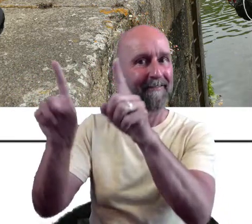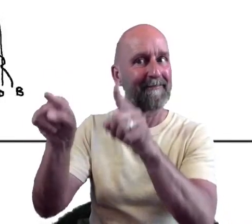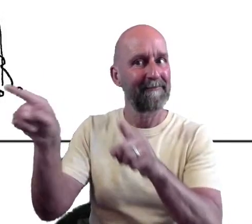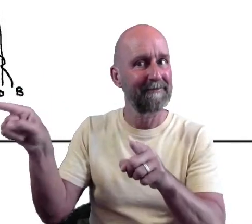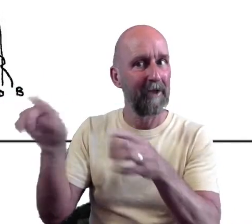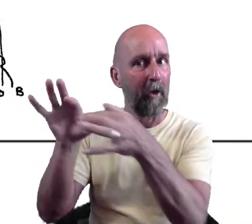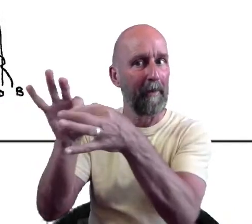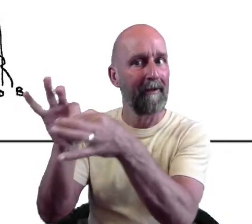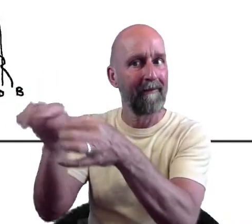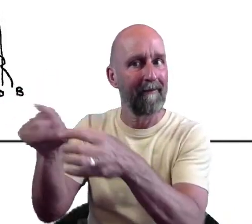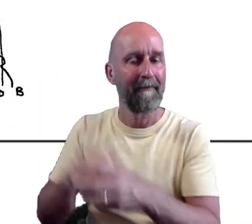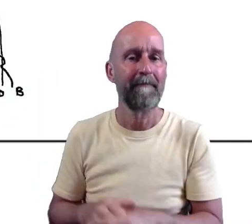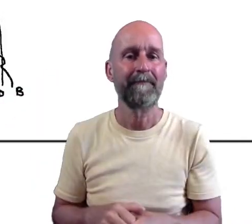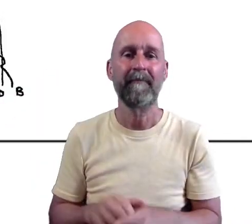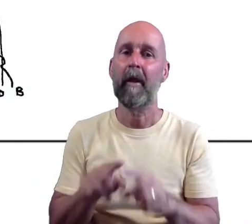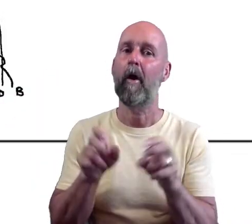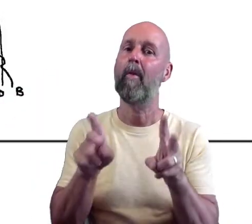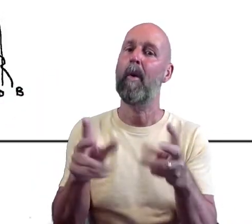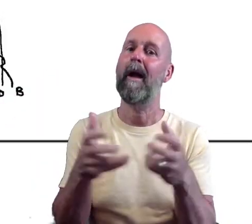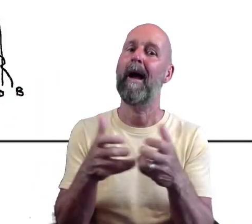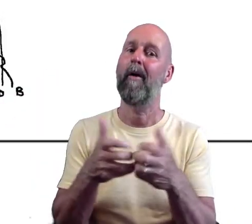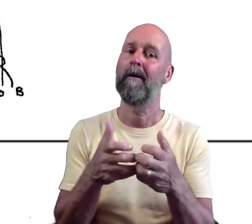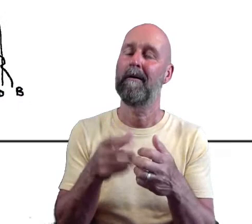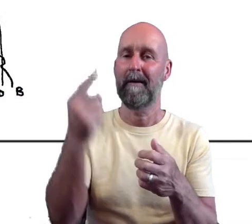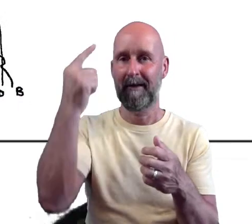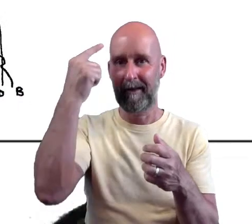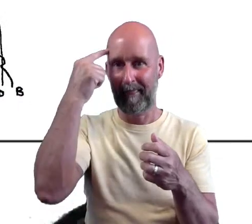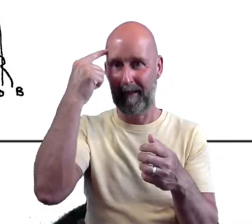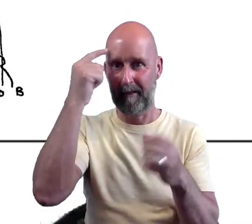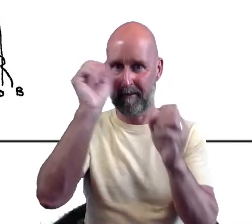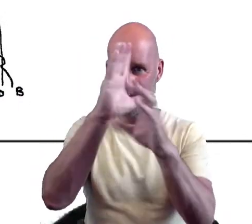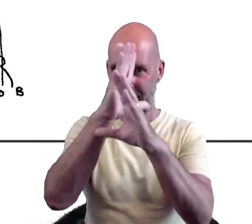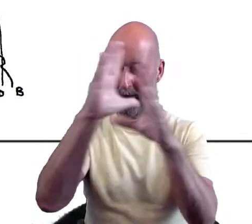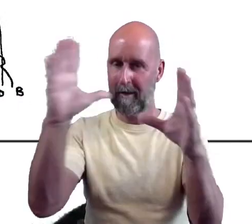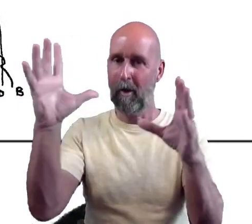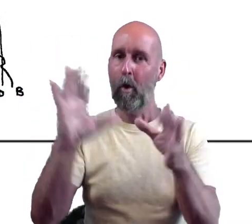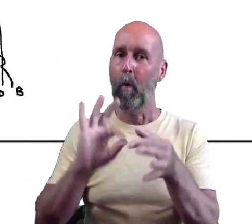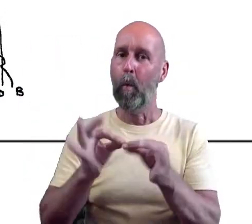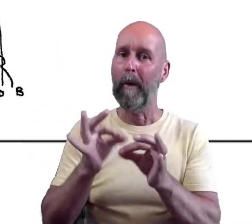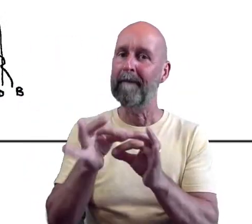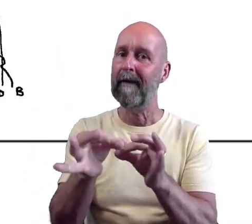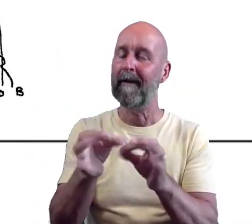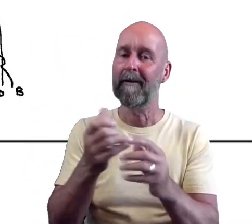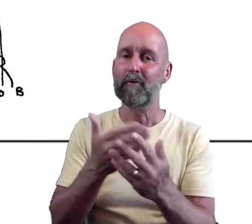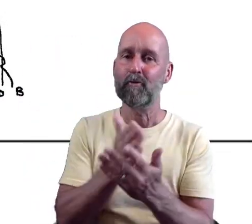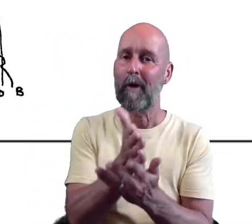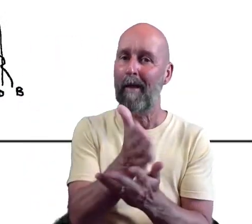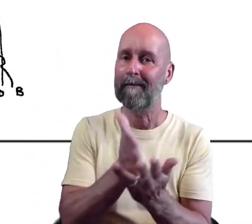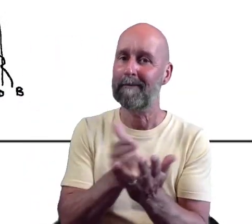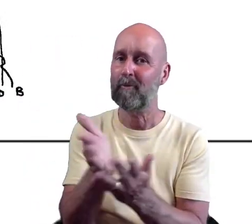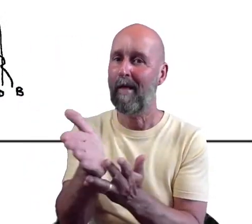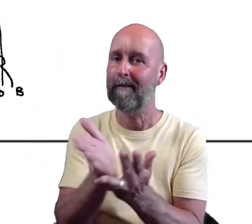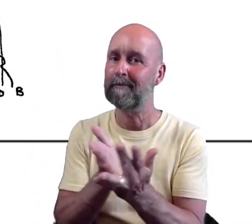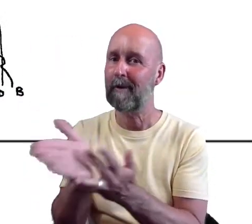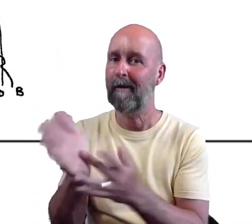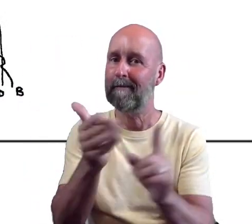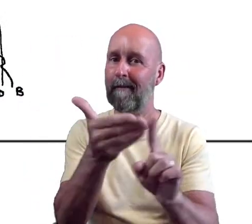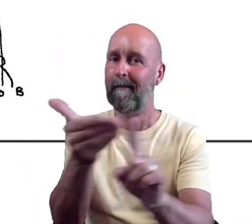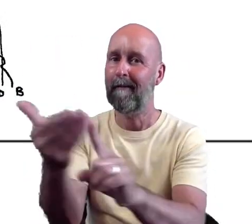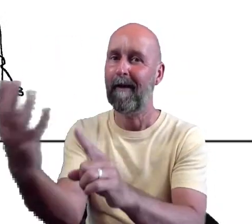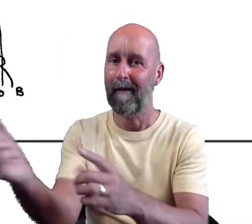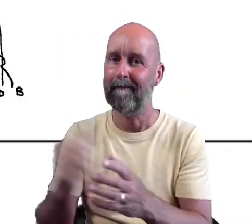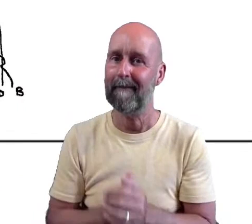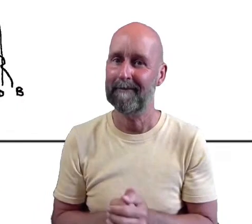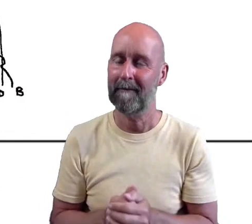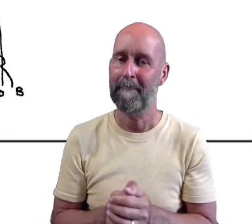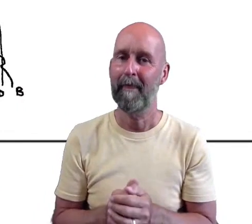So another way to think about this is to think about the idea of weaving of different trails and paths of entities that kind of weave